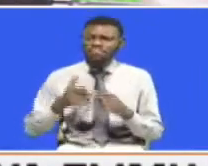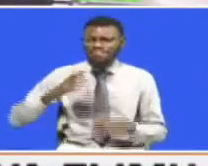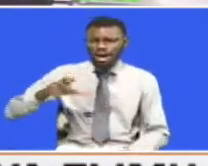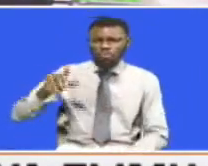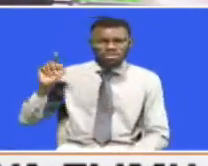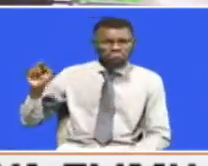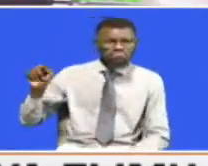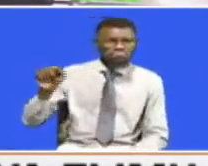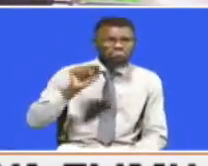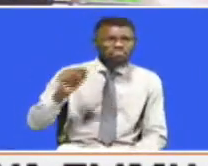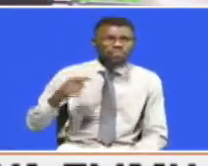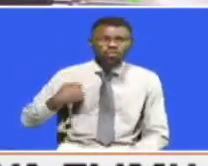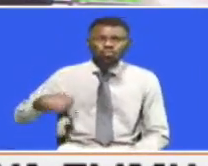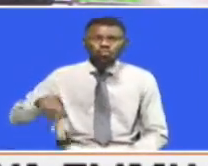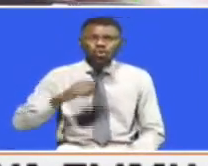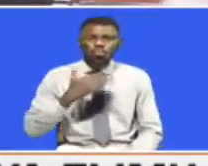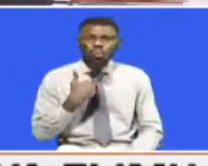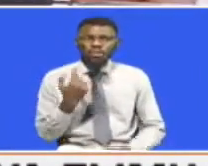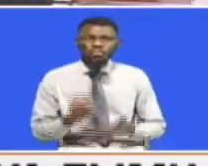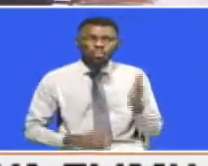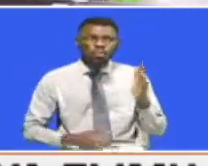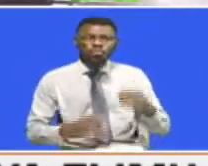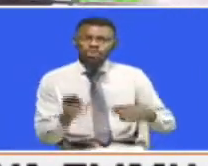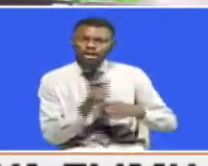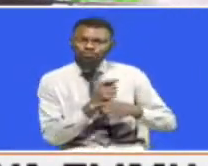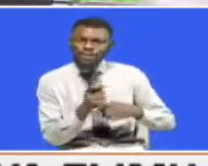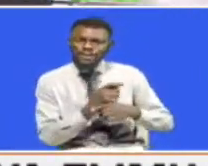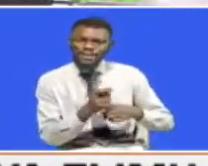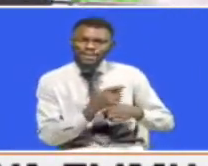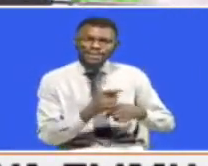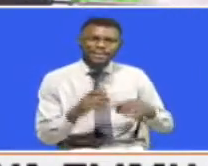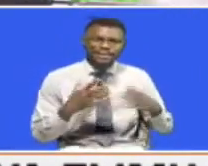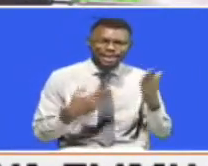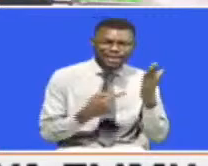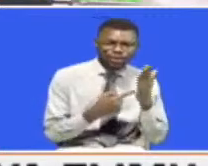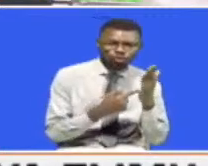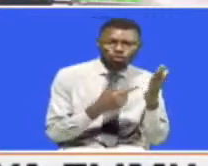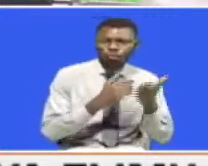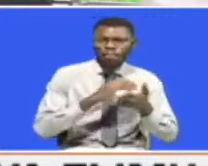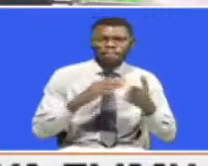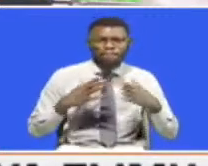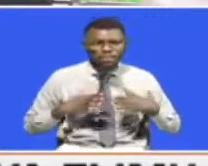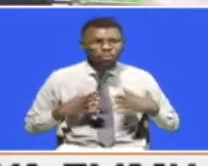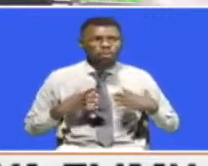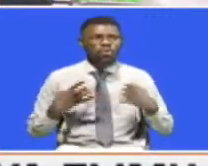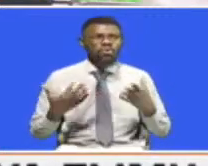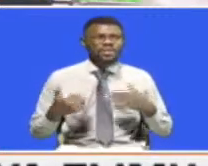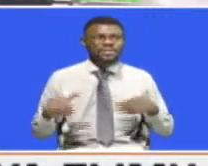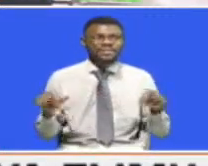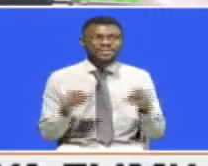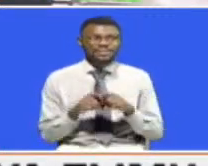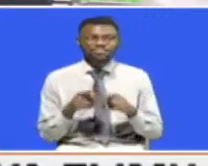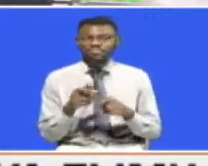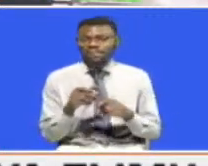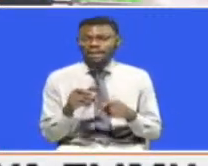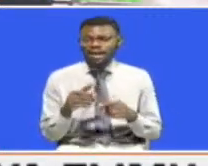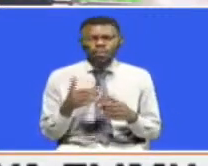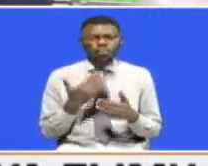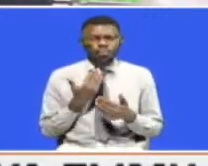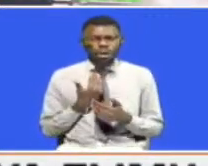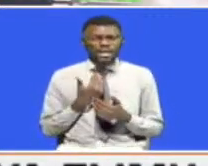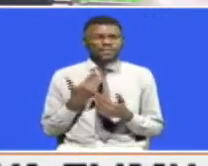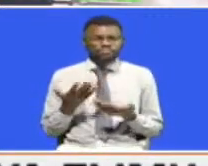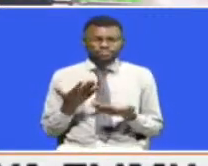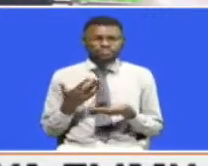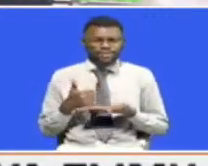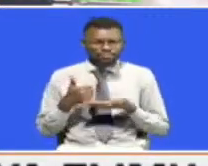we specifically train for boiler technicians and the number required by that industry. If it is withering, we also train for the same purpose. It is